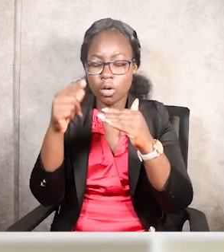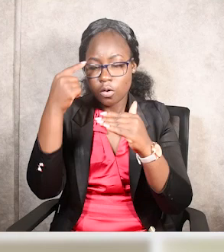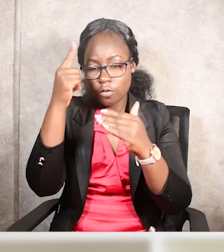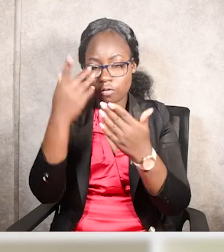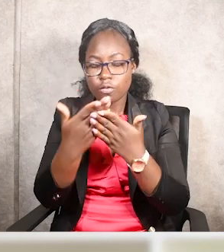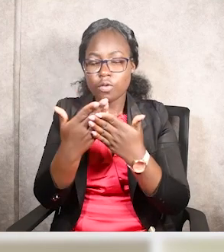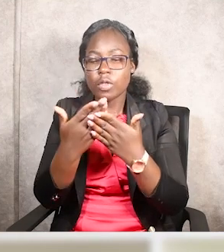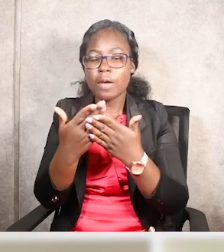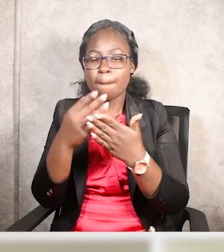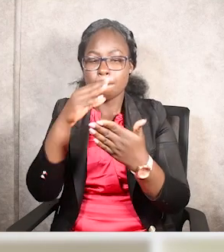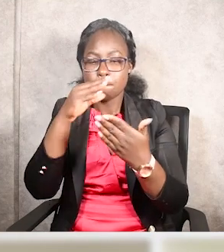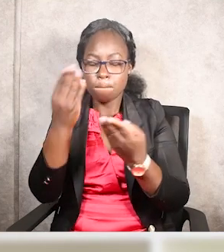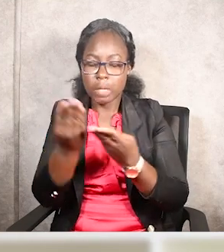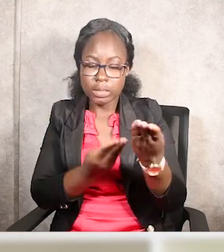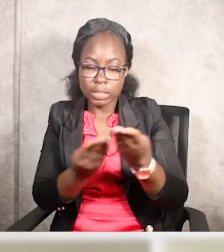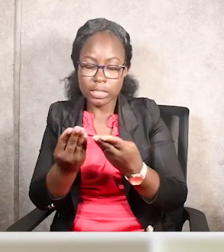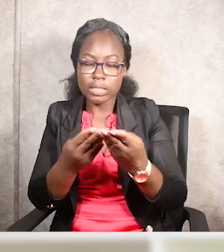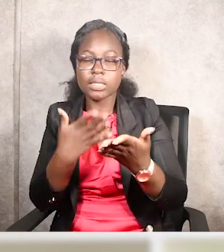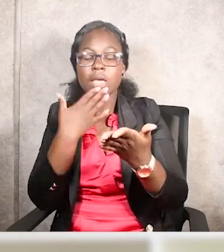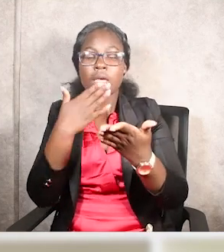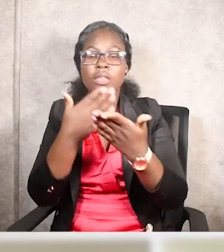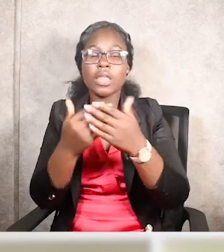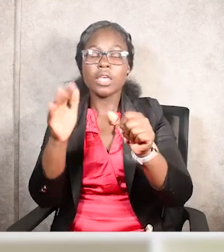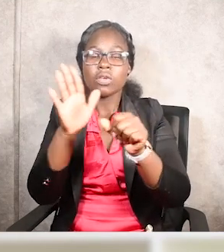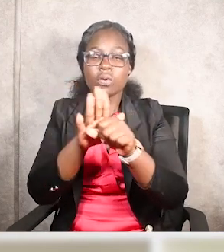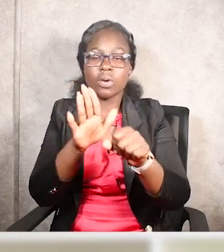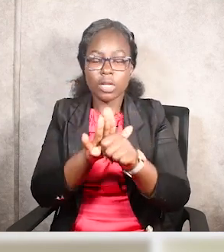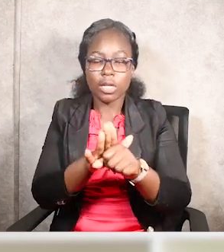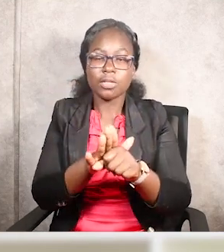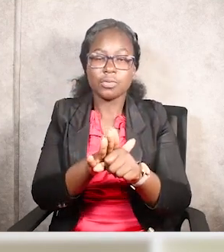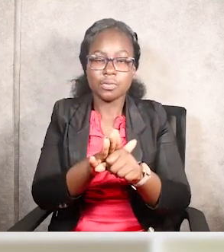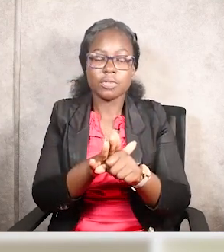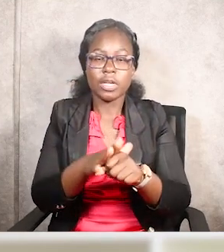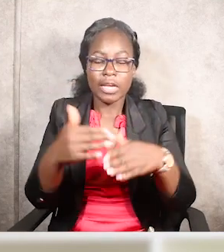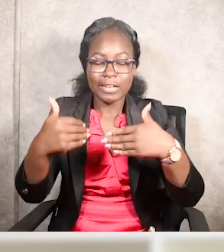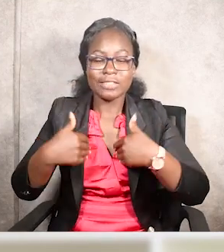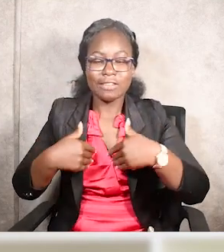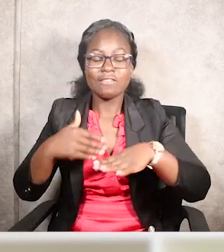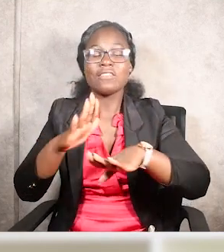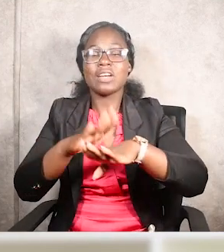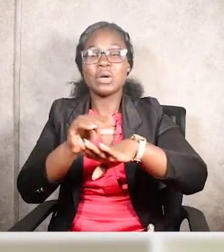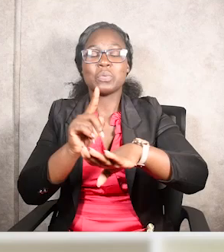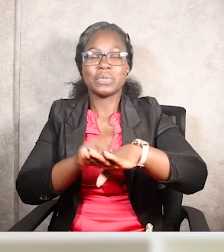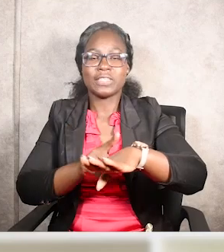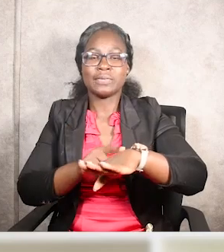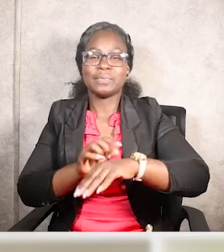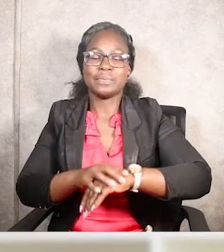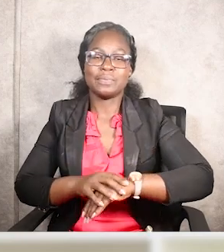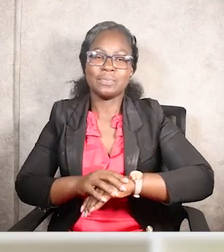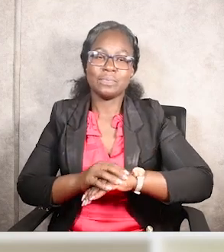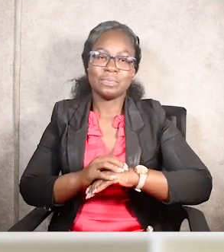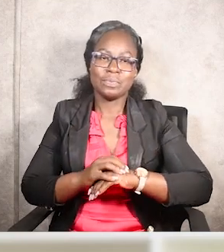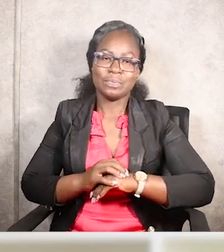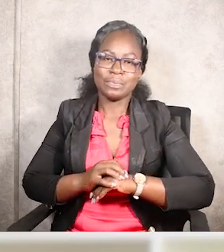them for our businesses. Thank you so much, and have a good time.